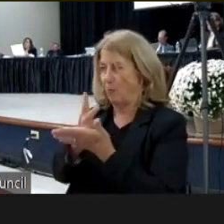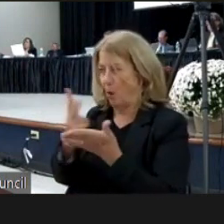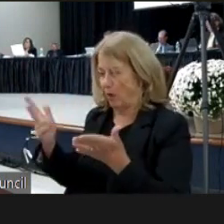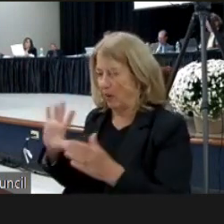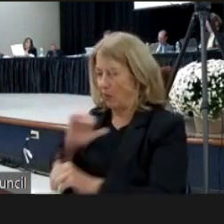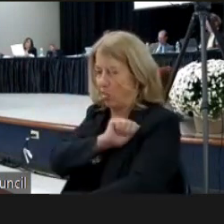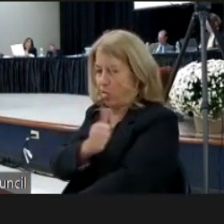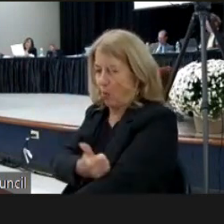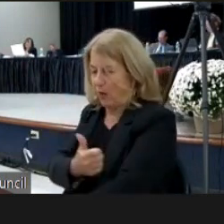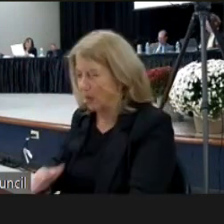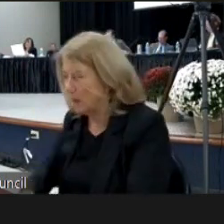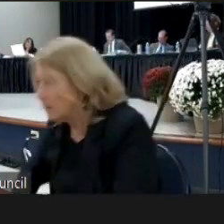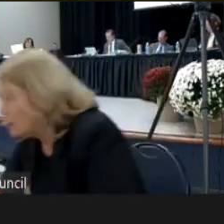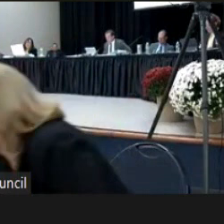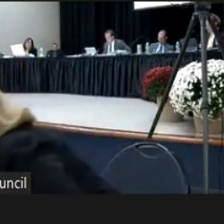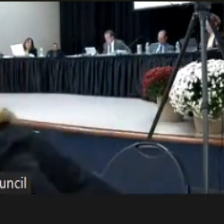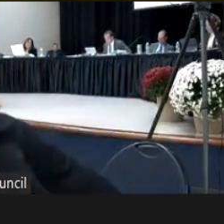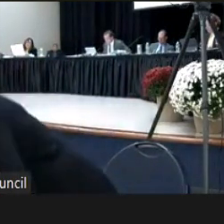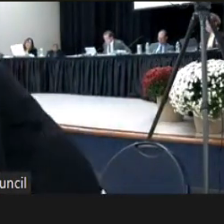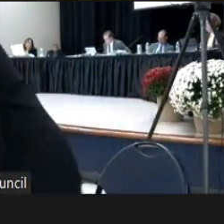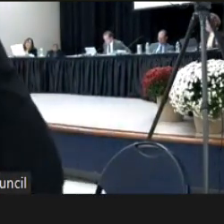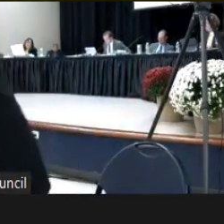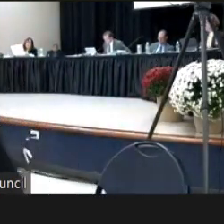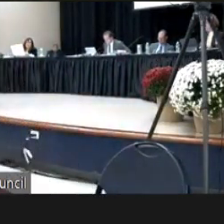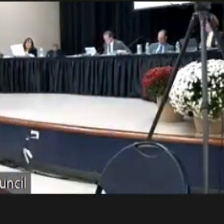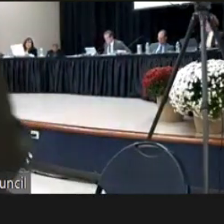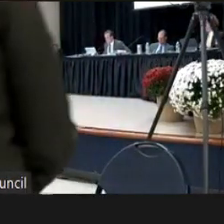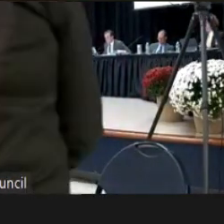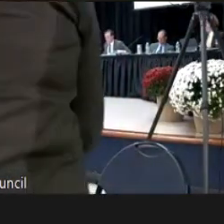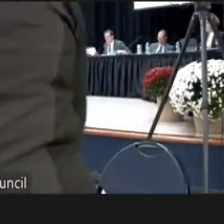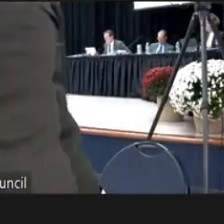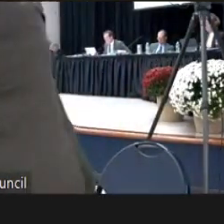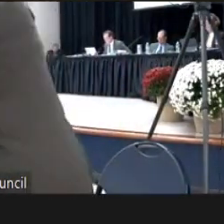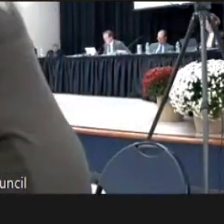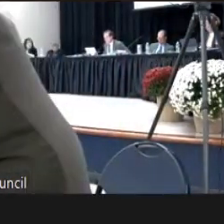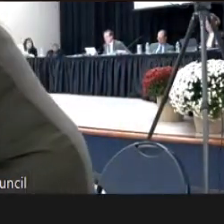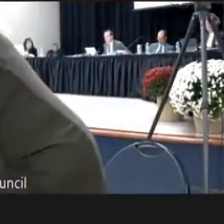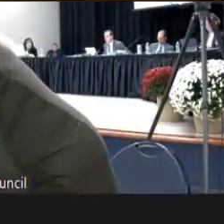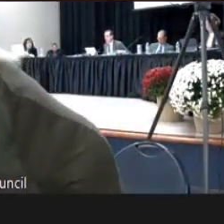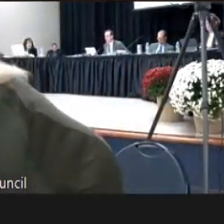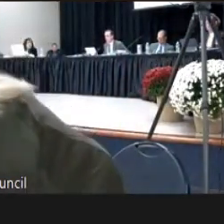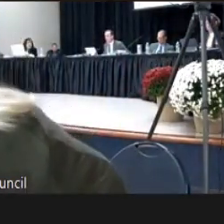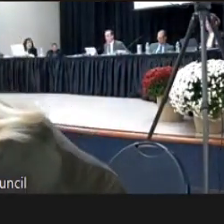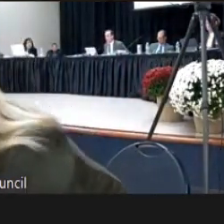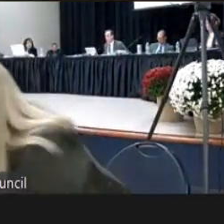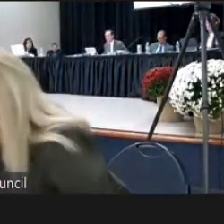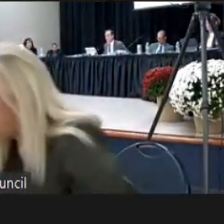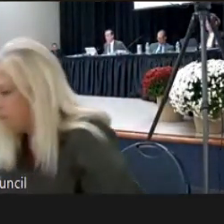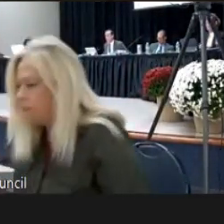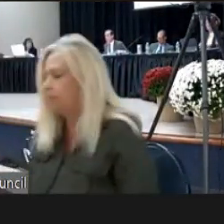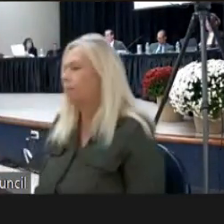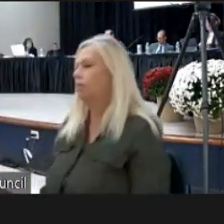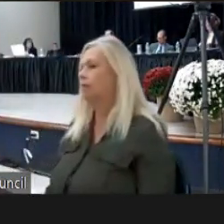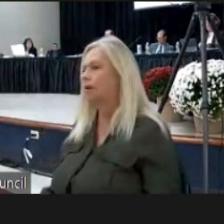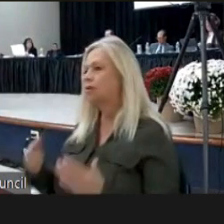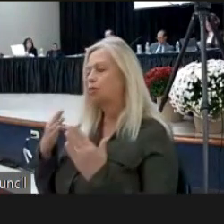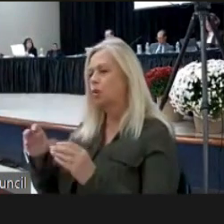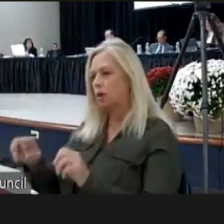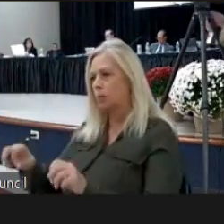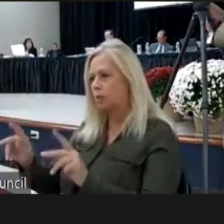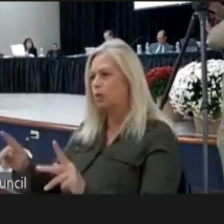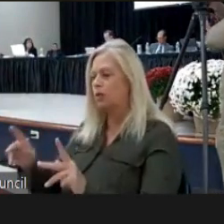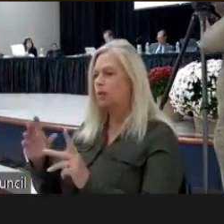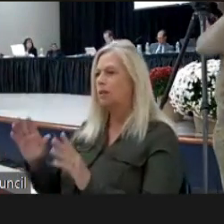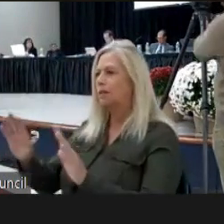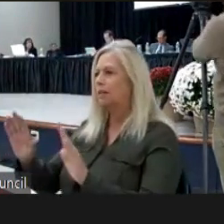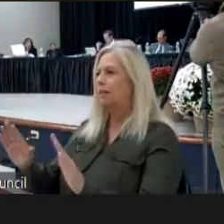right with the council. And Thanks for these presentations. Yeah, this is generational opportunity and really outstanding to get